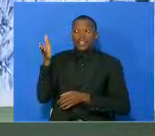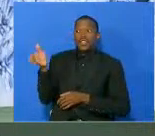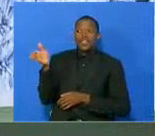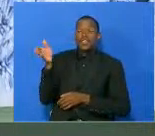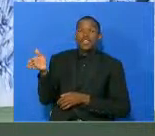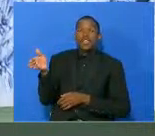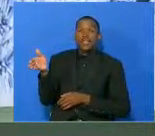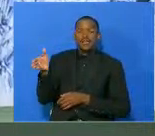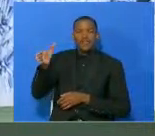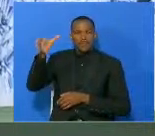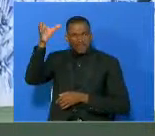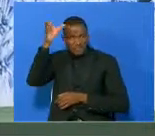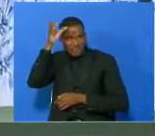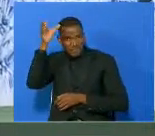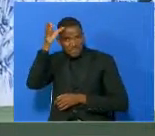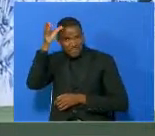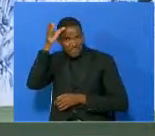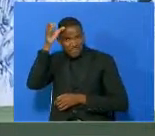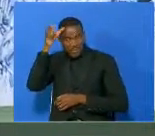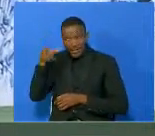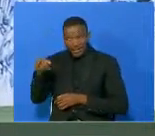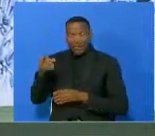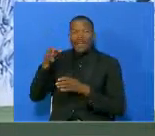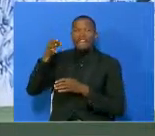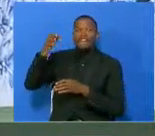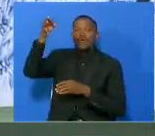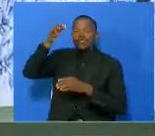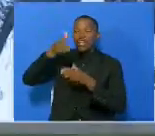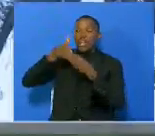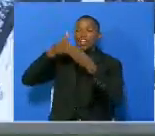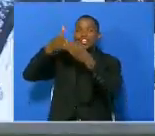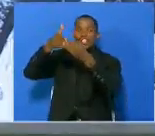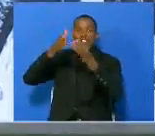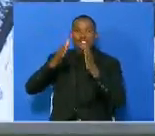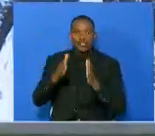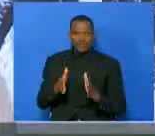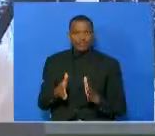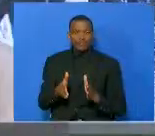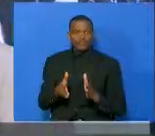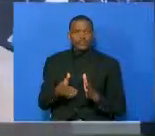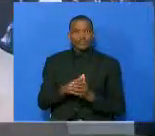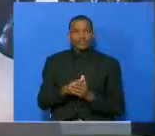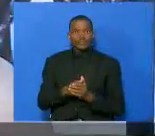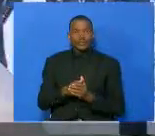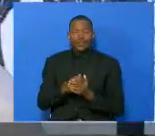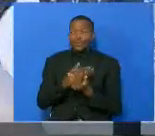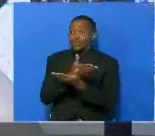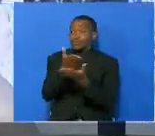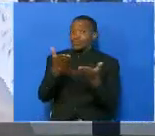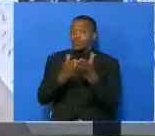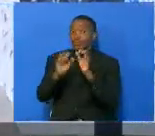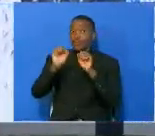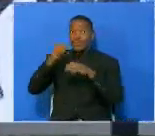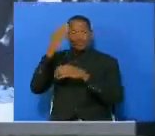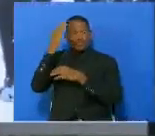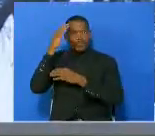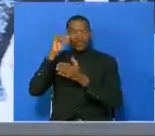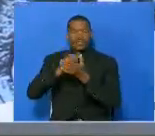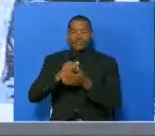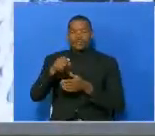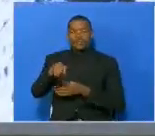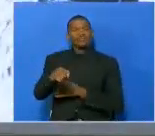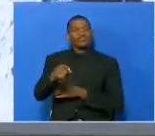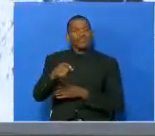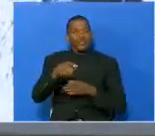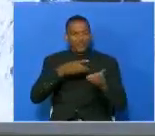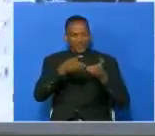ba bothale ke bone baemedi ba rona ba kamoso. As you may know, in our district, our pass rate is